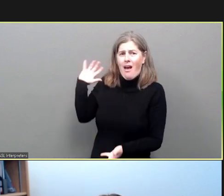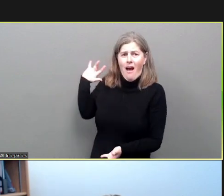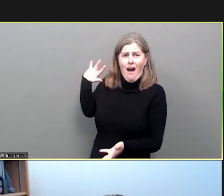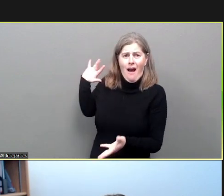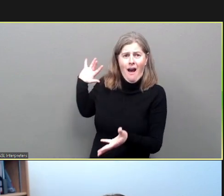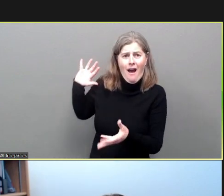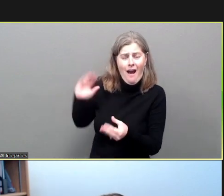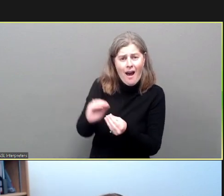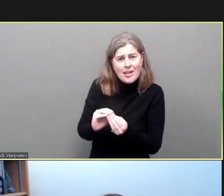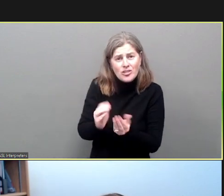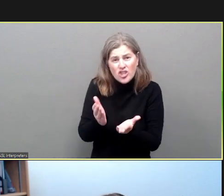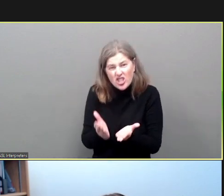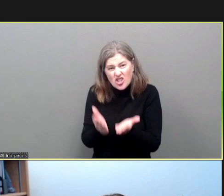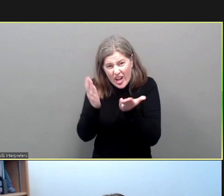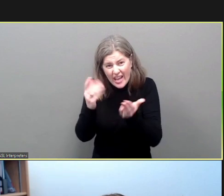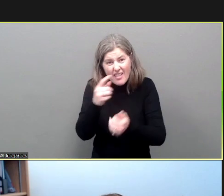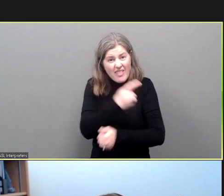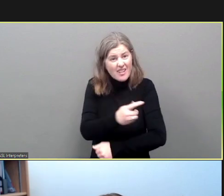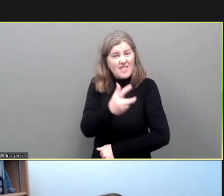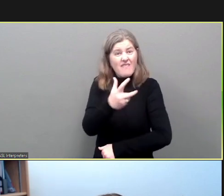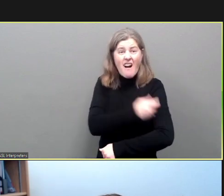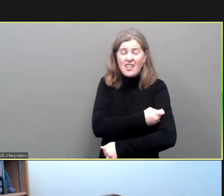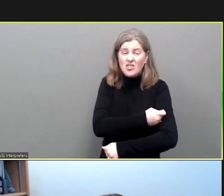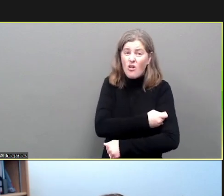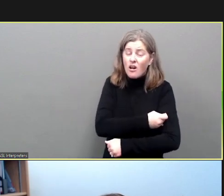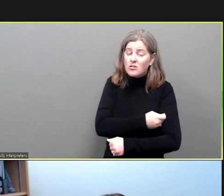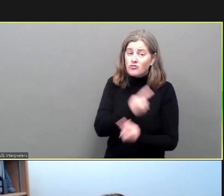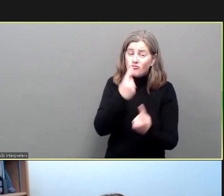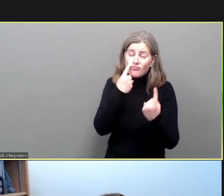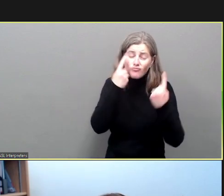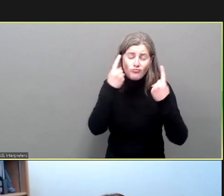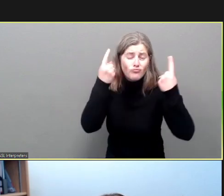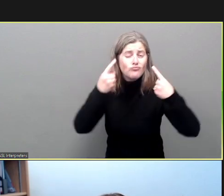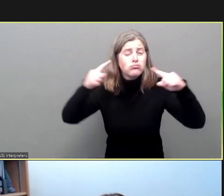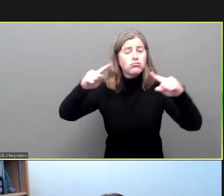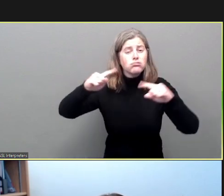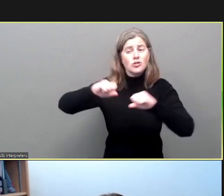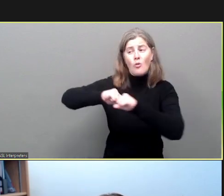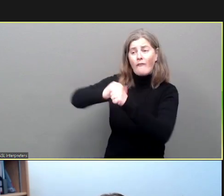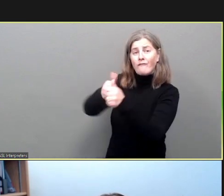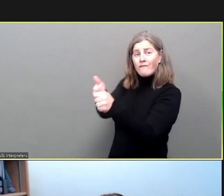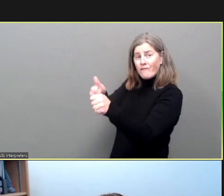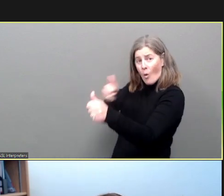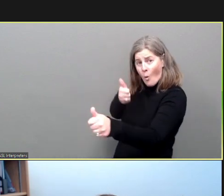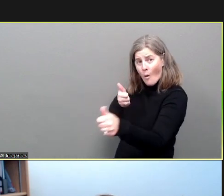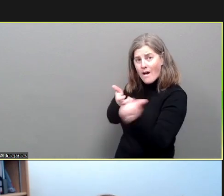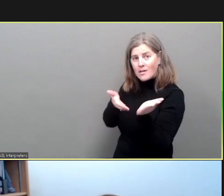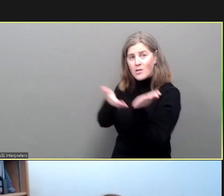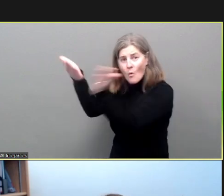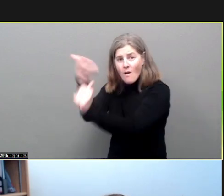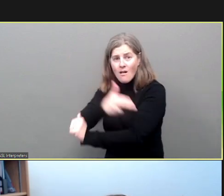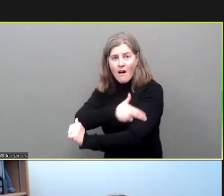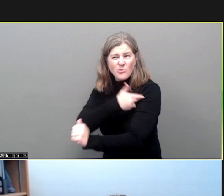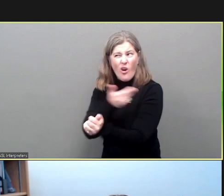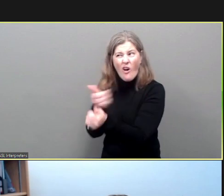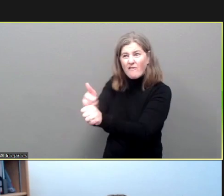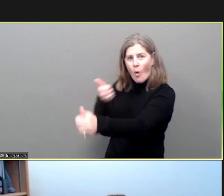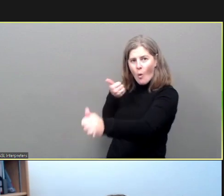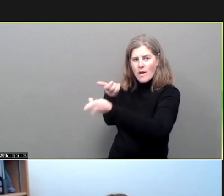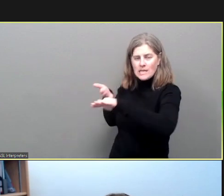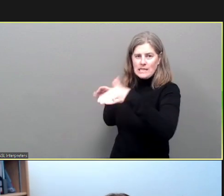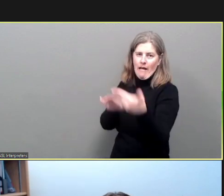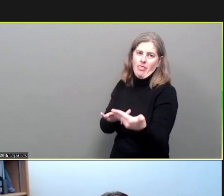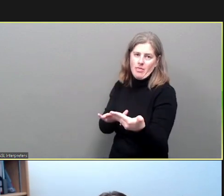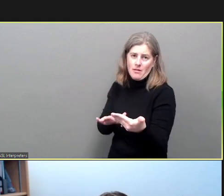are highly effective at preventing severe illness, including hospitalization and death. In addition, we